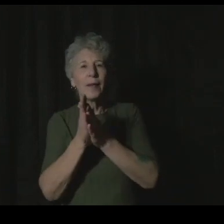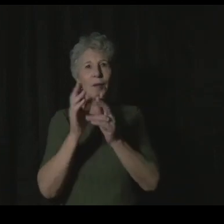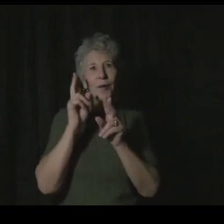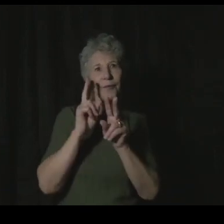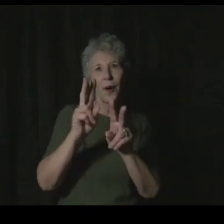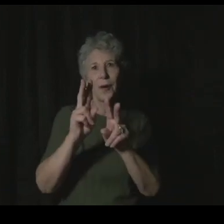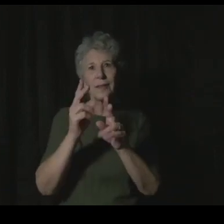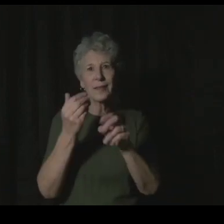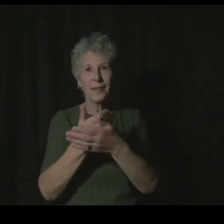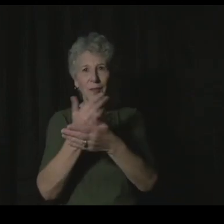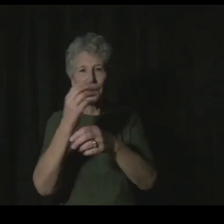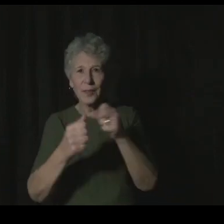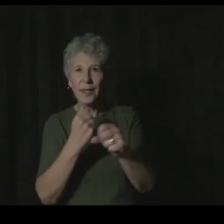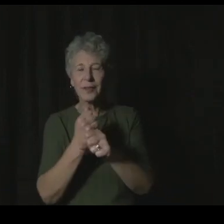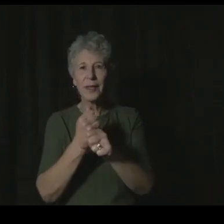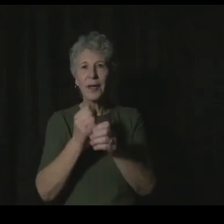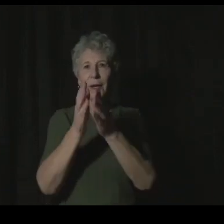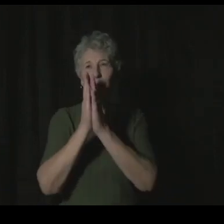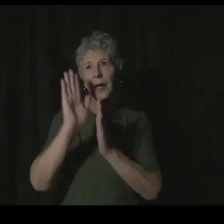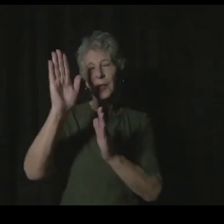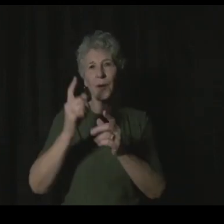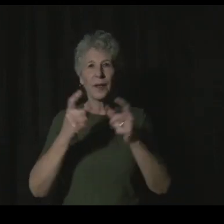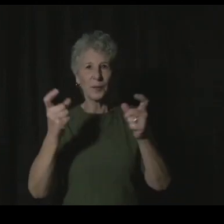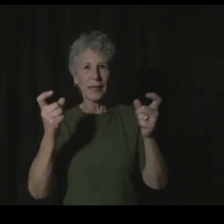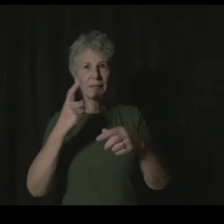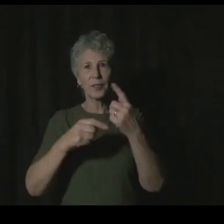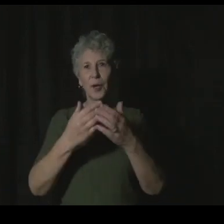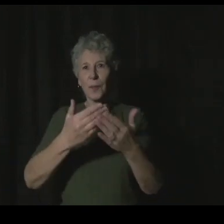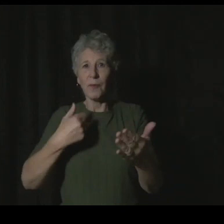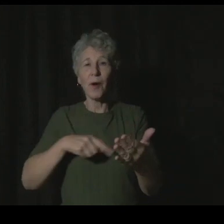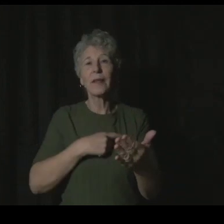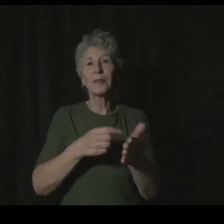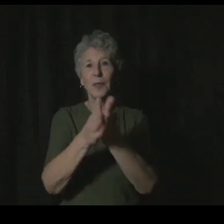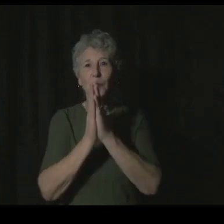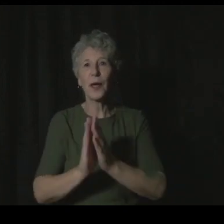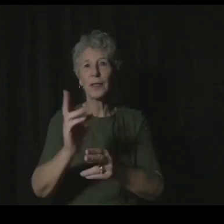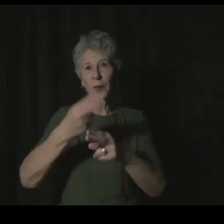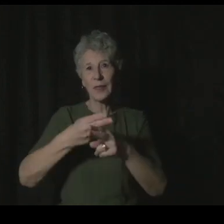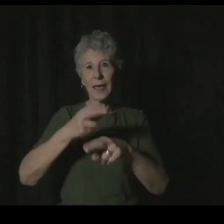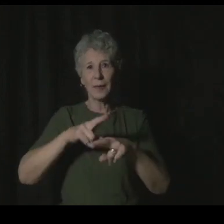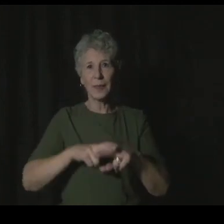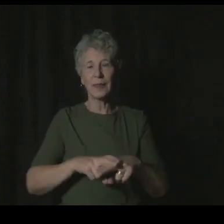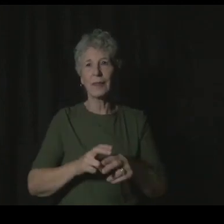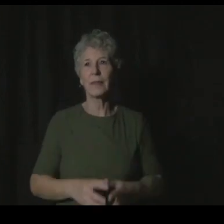Father, pray that your greatness would go before us and make a way. We do pray this in your name. Amen. Amen. You may be seated.